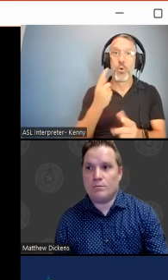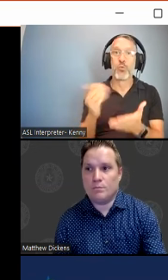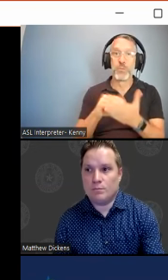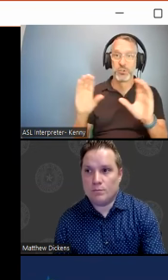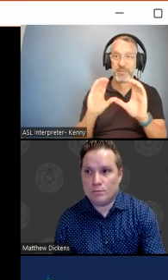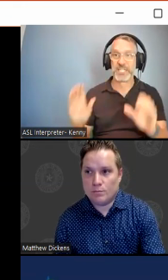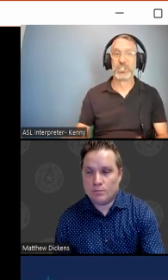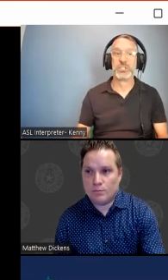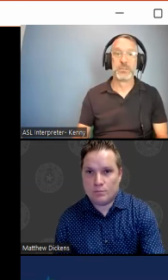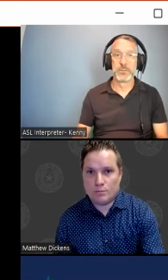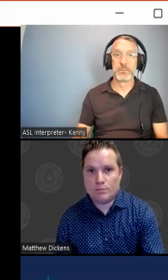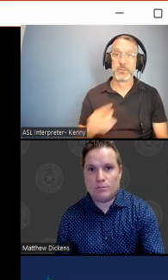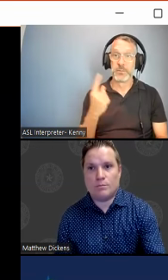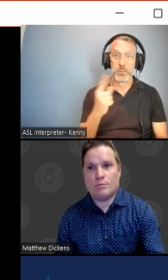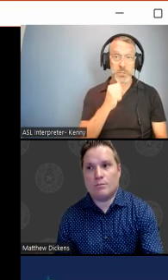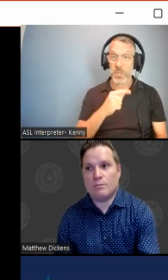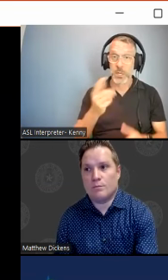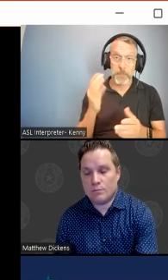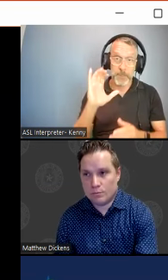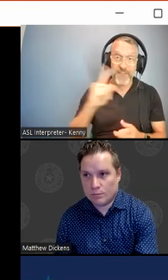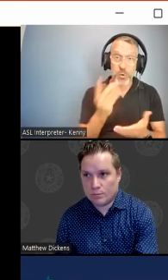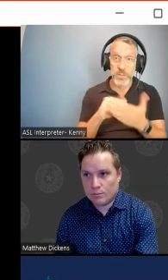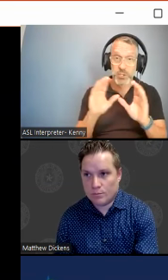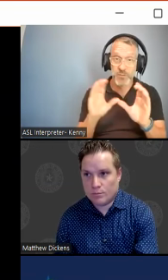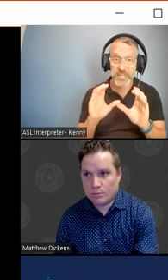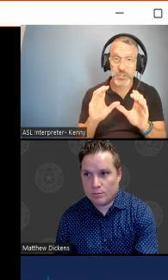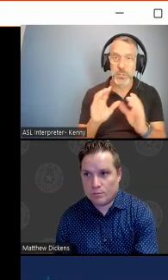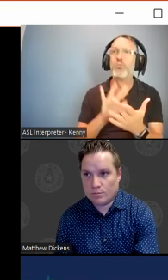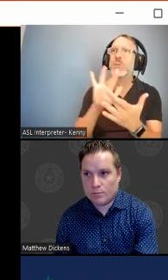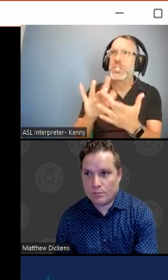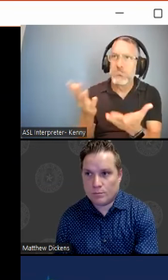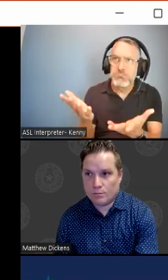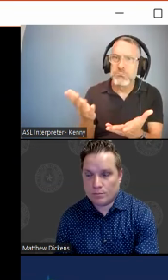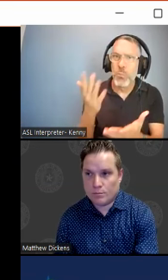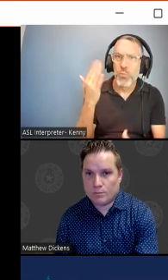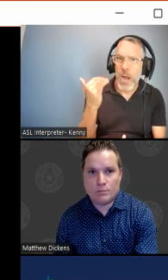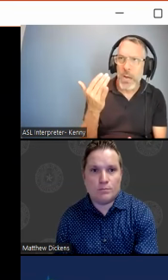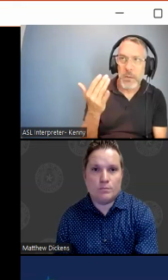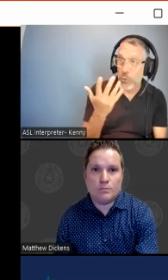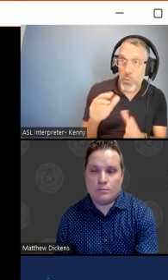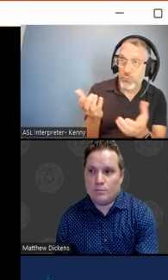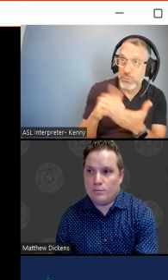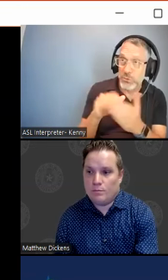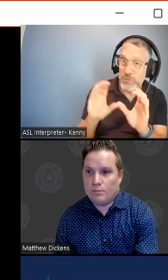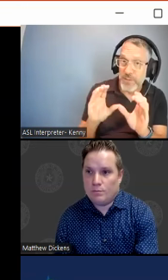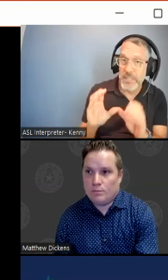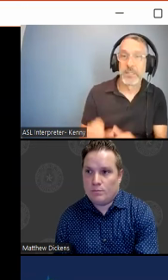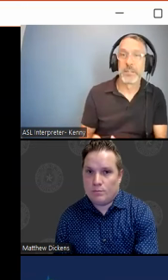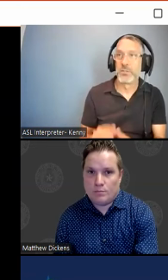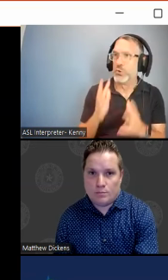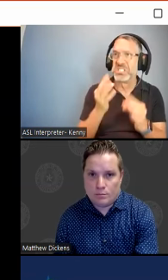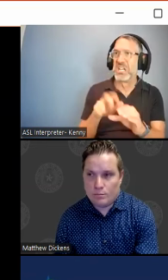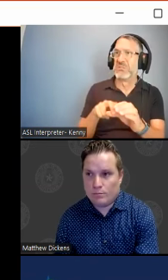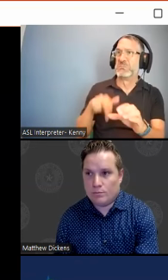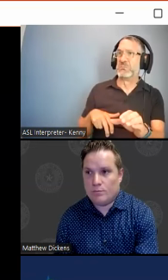recertification? If someone's not returning for recertification, reach out to them and find out why. Find out why they've made the choice to